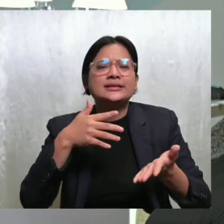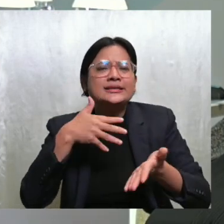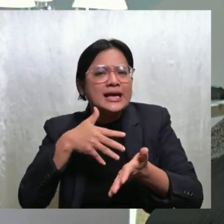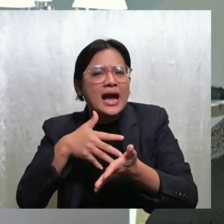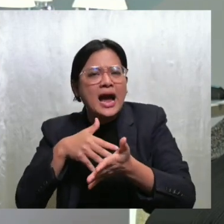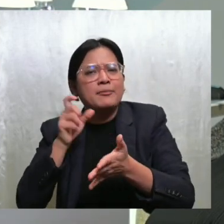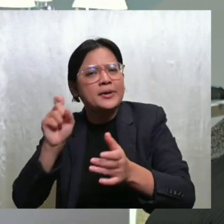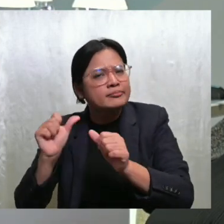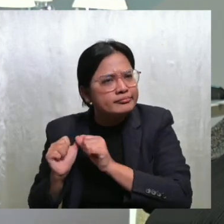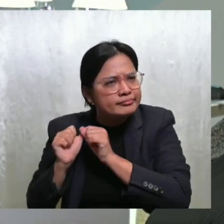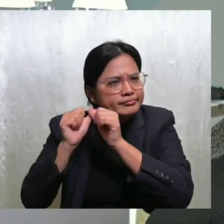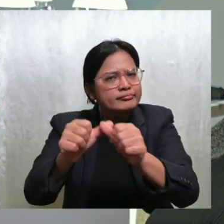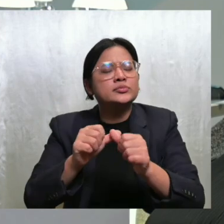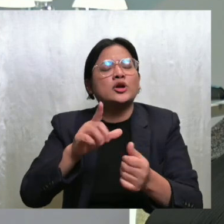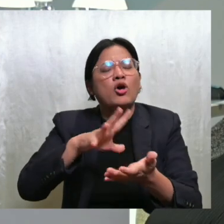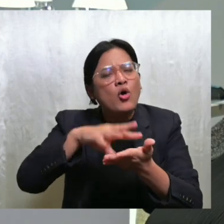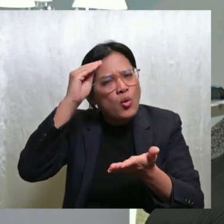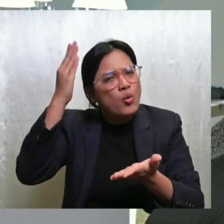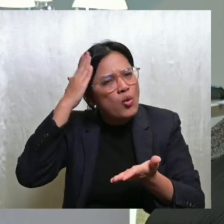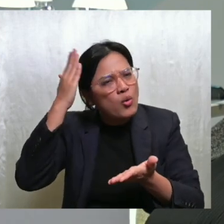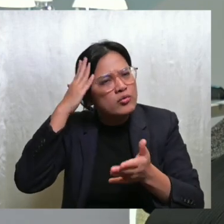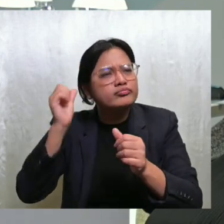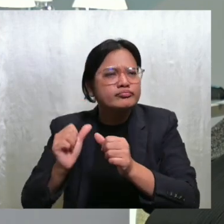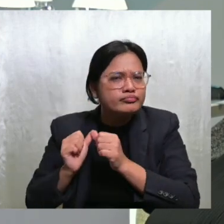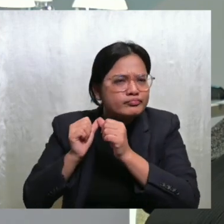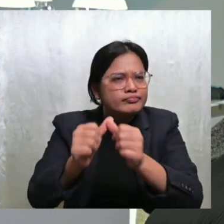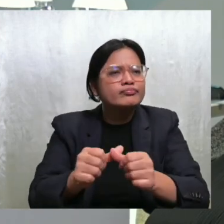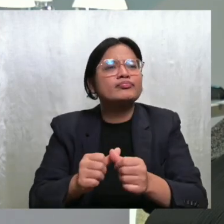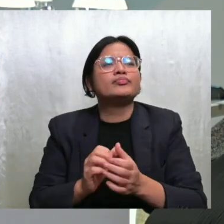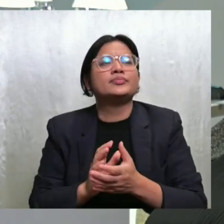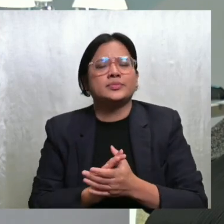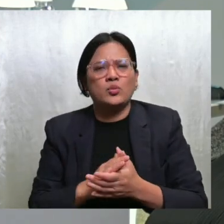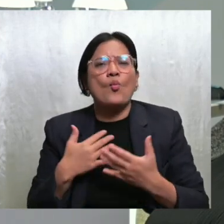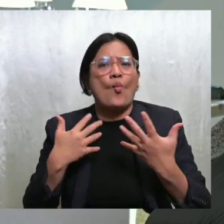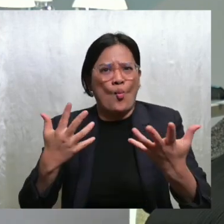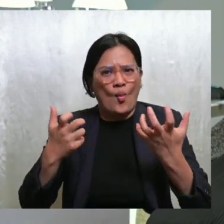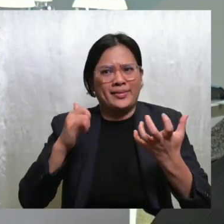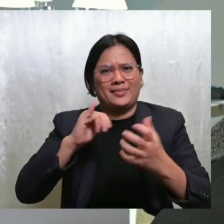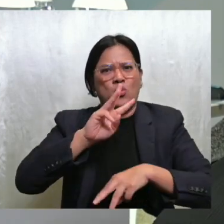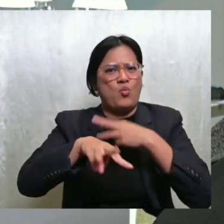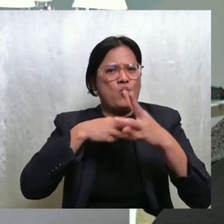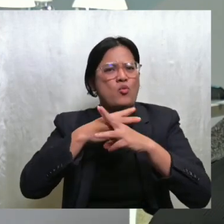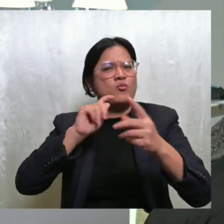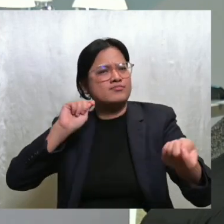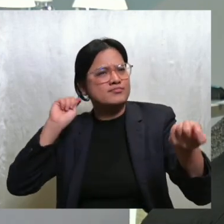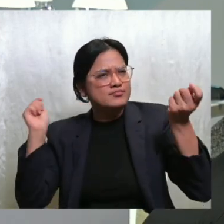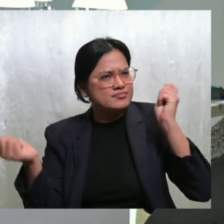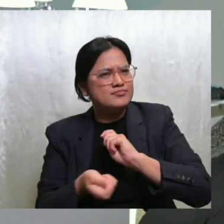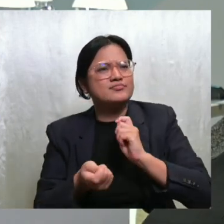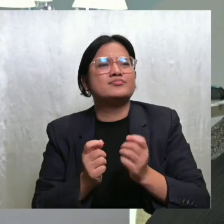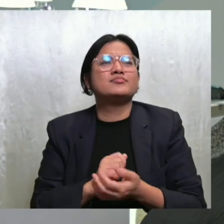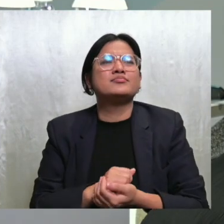And probably not another Umair is sitting in a classroom and thinking about how one particular